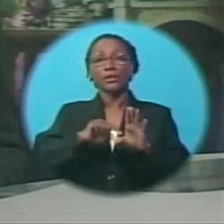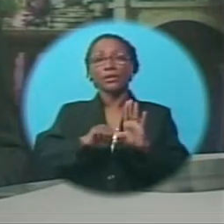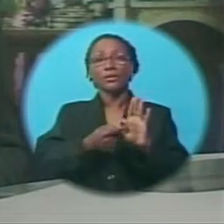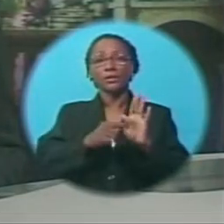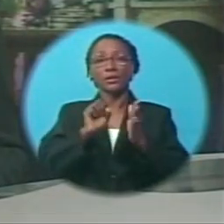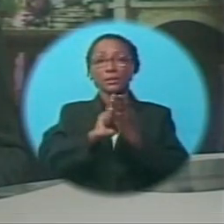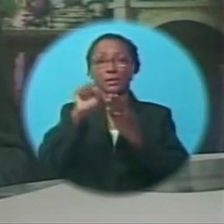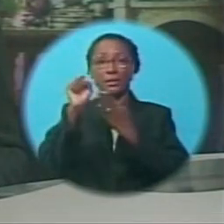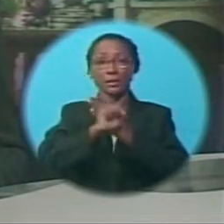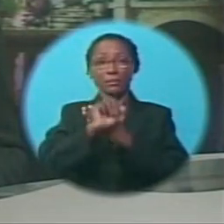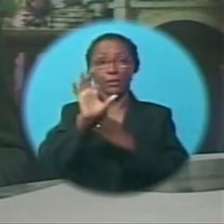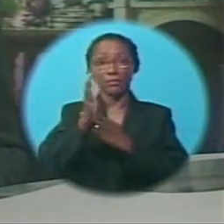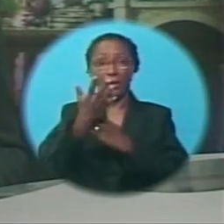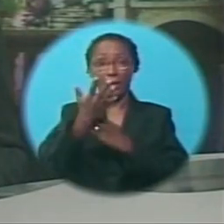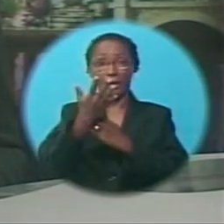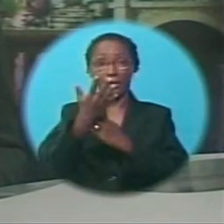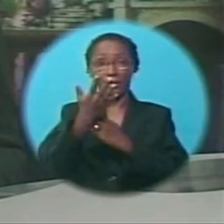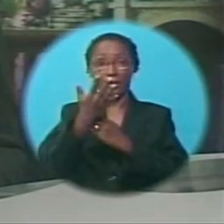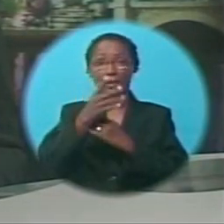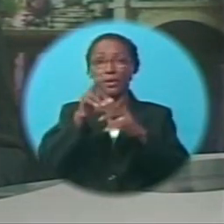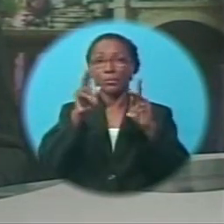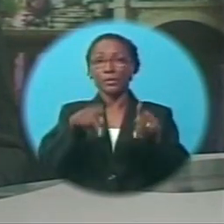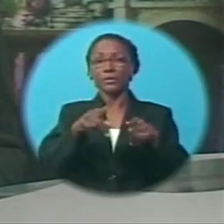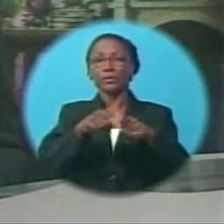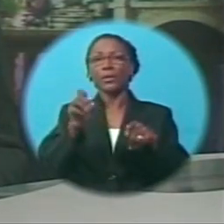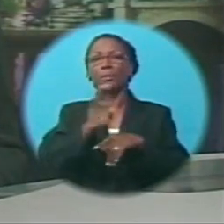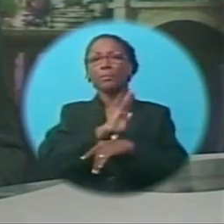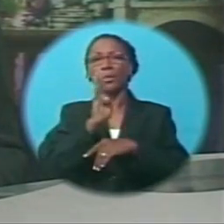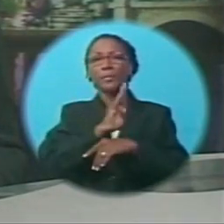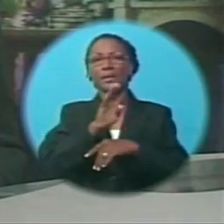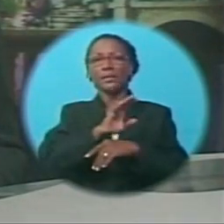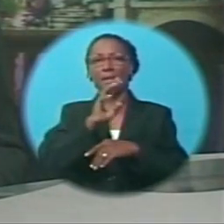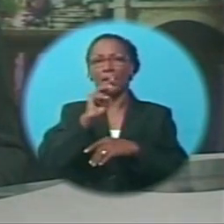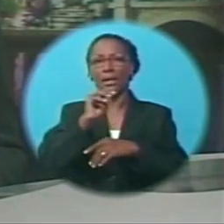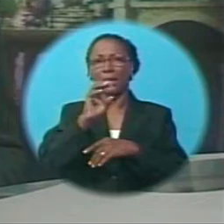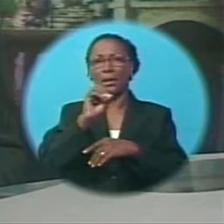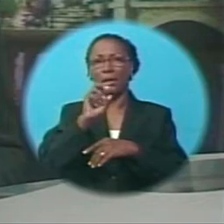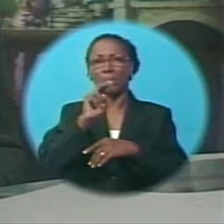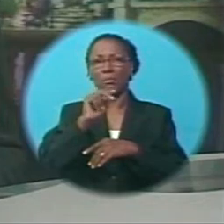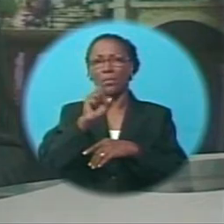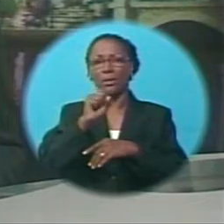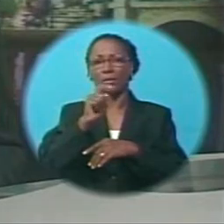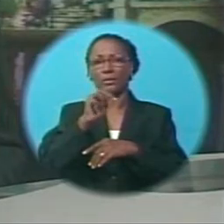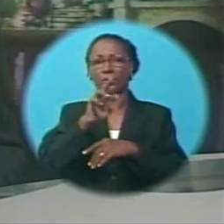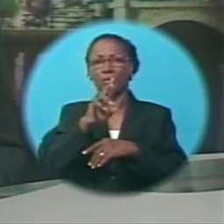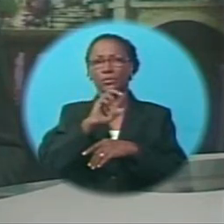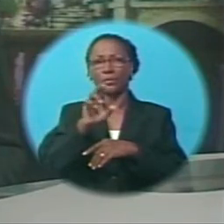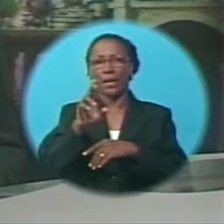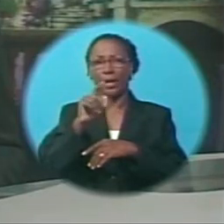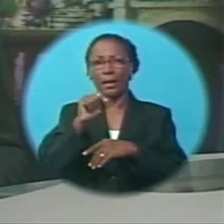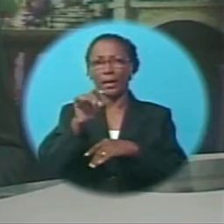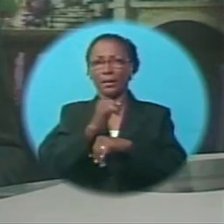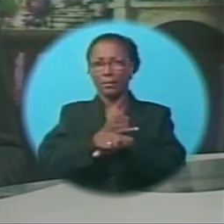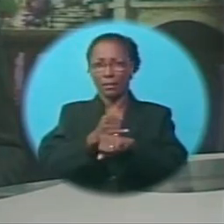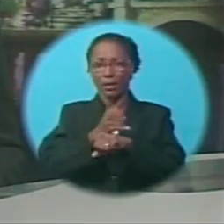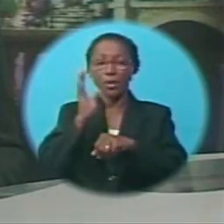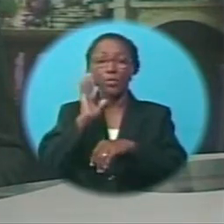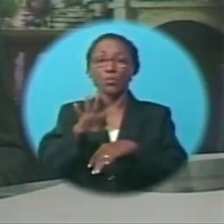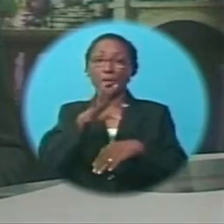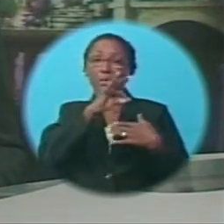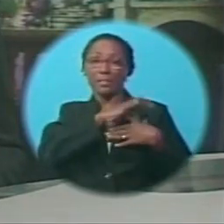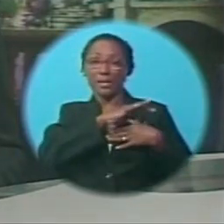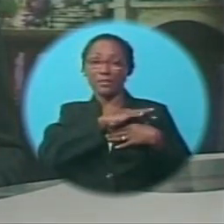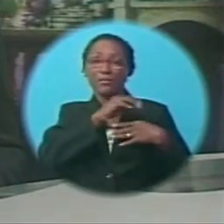And from September 5th, recruits from Barbados and Montserrat will be benefiting from that new obstacle course. Special mention was made of the Barbados